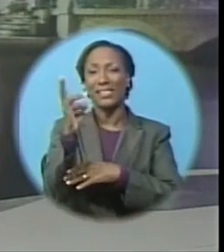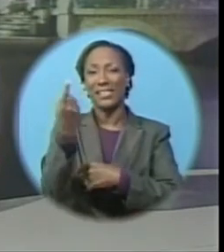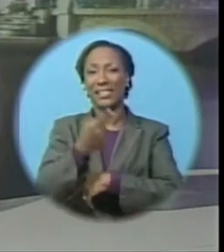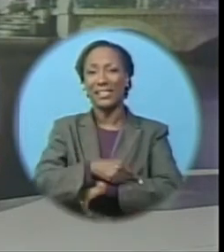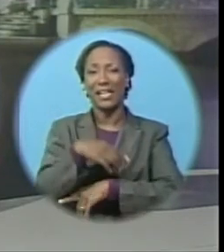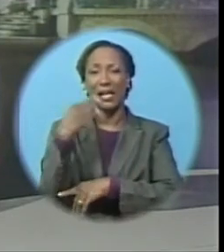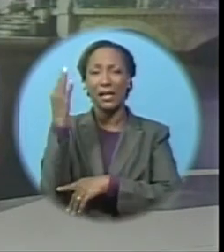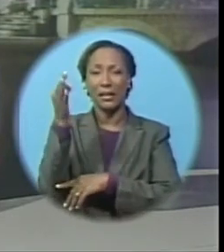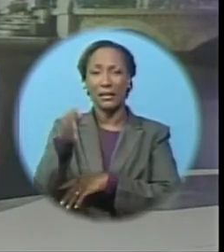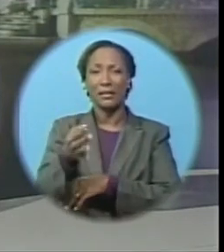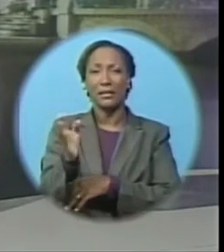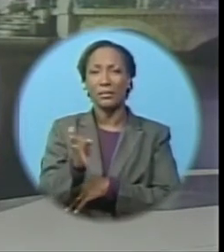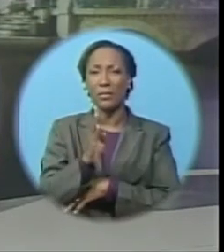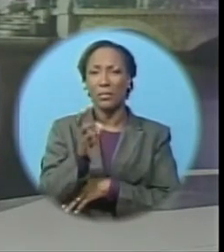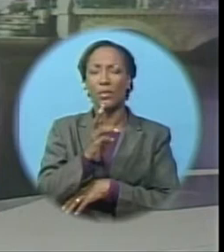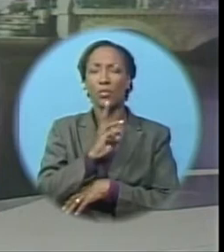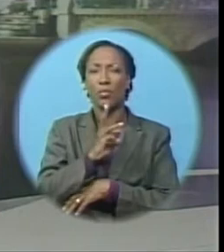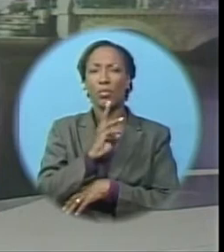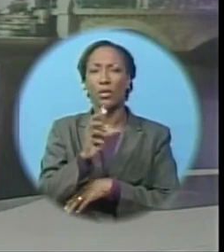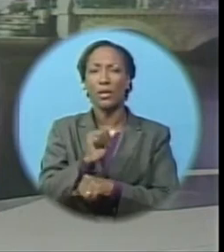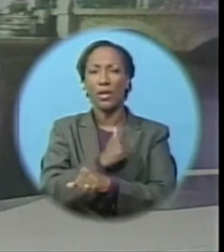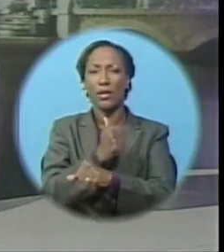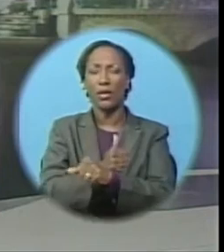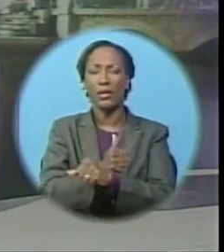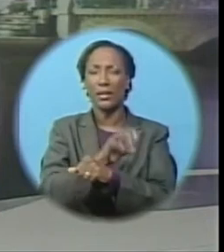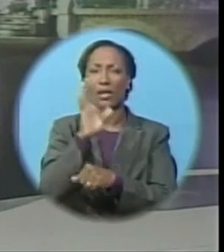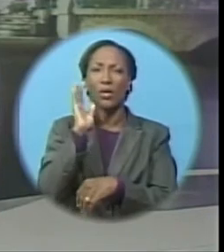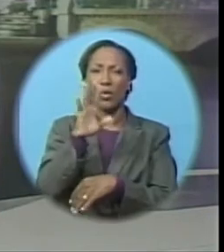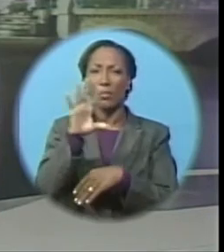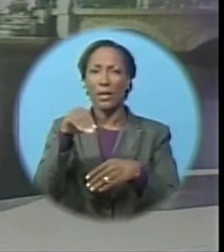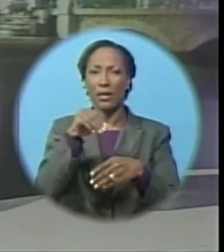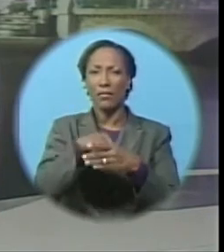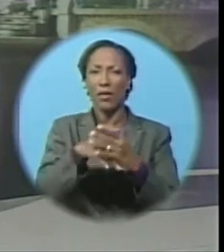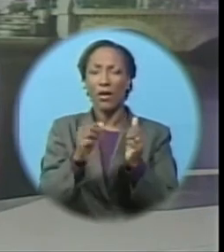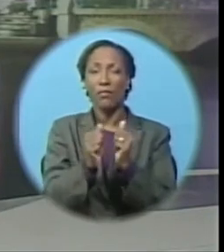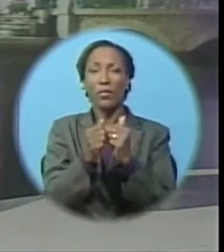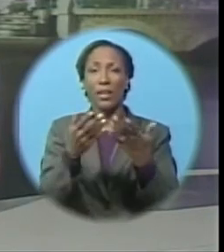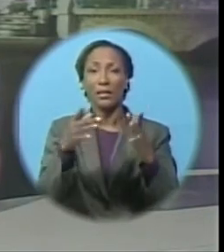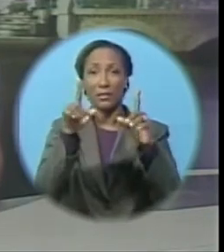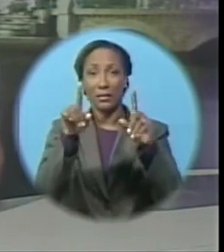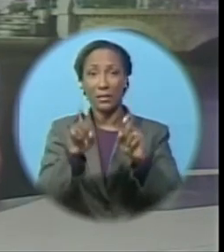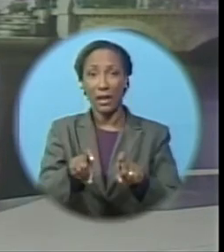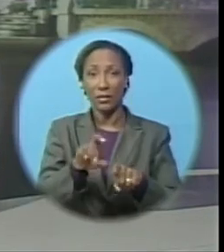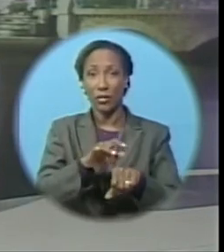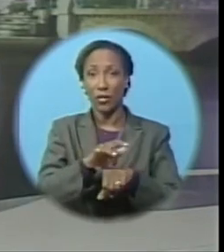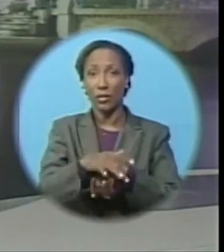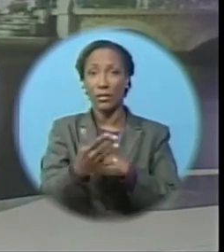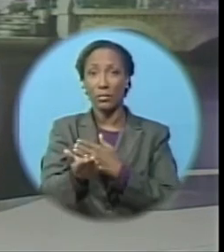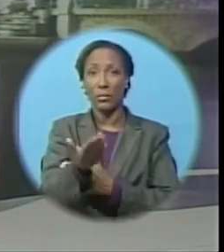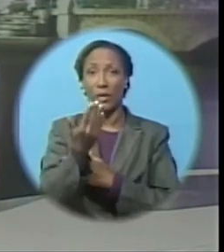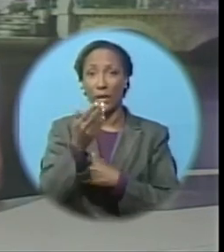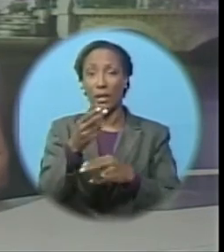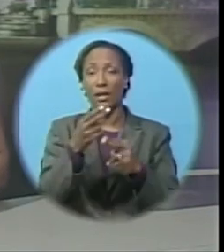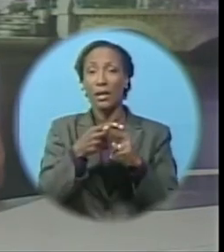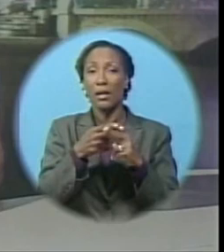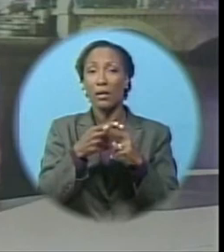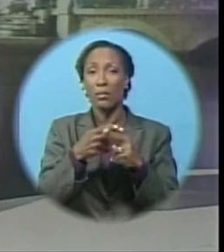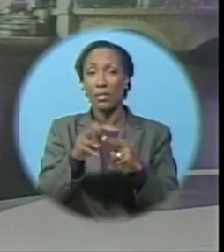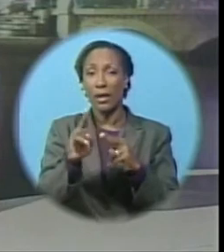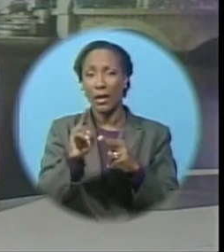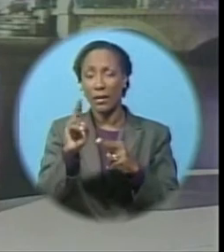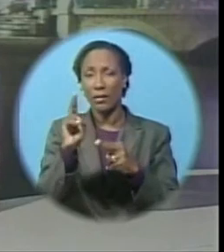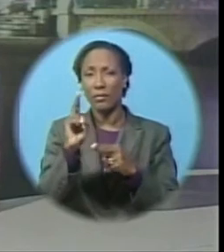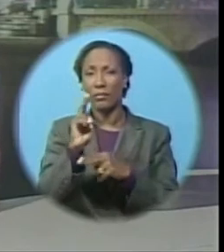The Barbados Water Authority has agreed to be part of this innovative test. Now, earlier this morning, a brief ceremony was held in the